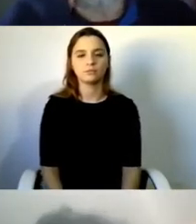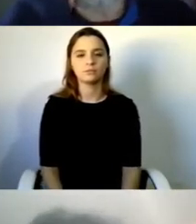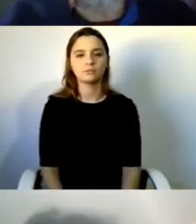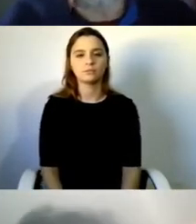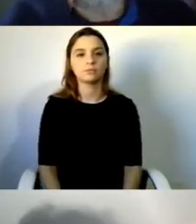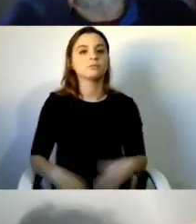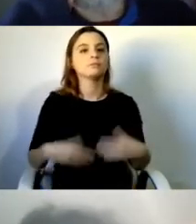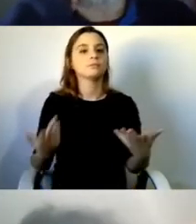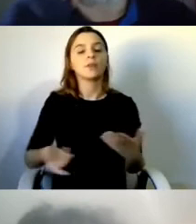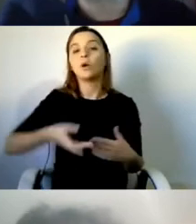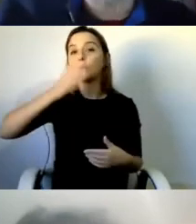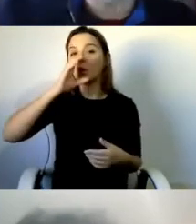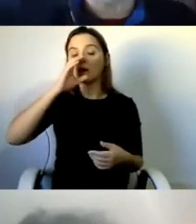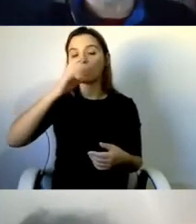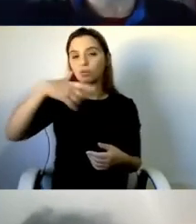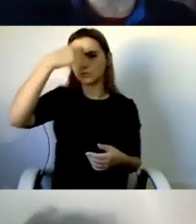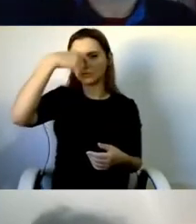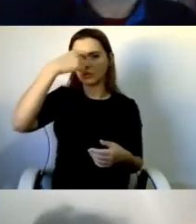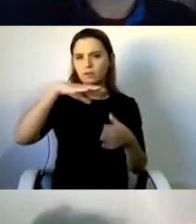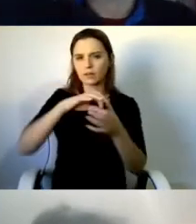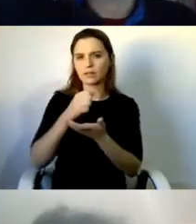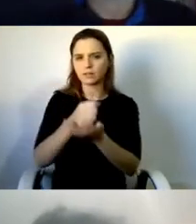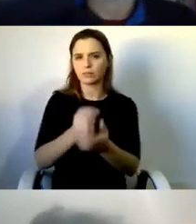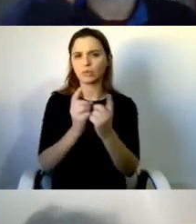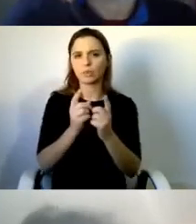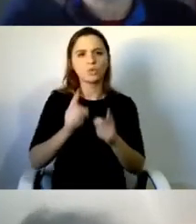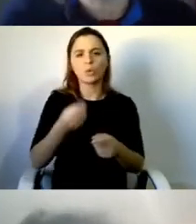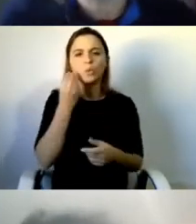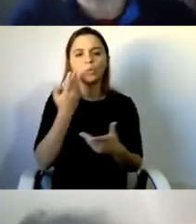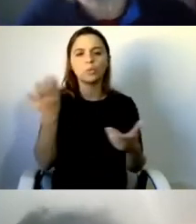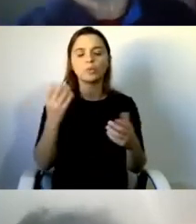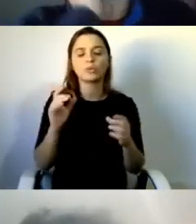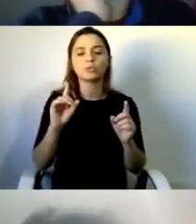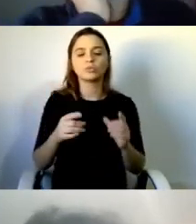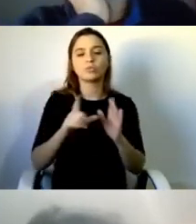It started with a pilot project back in